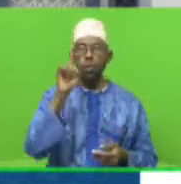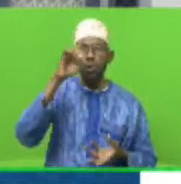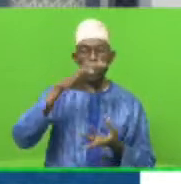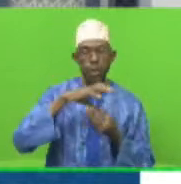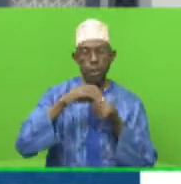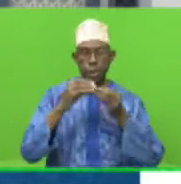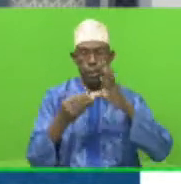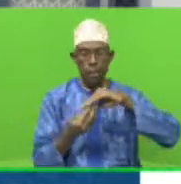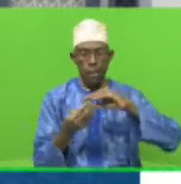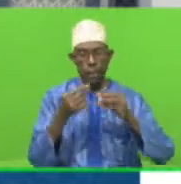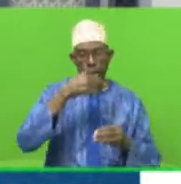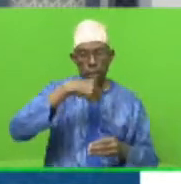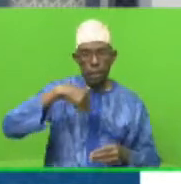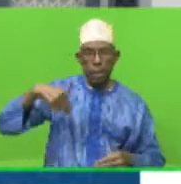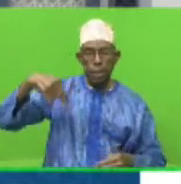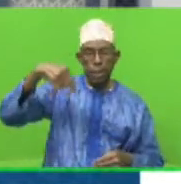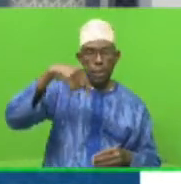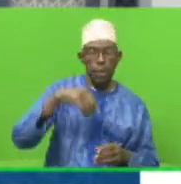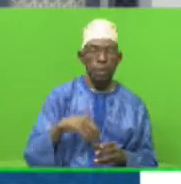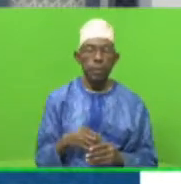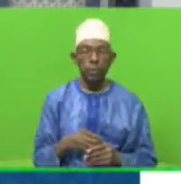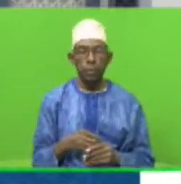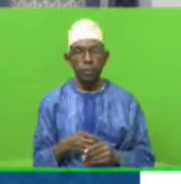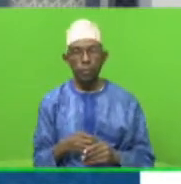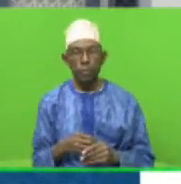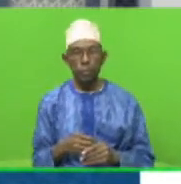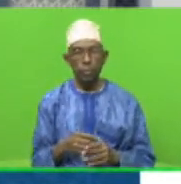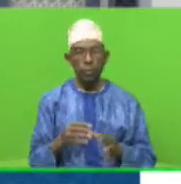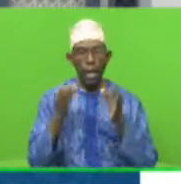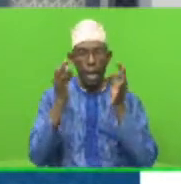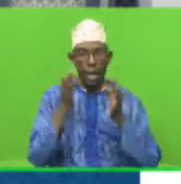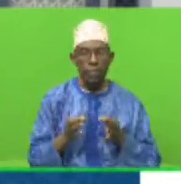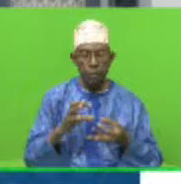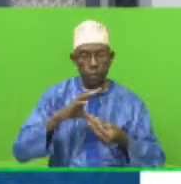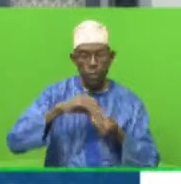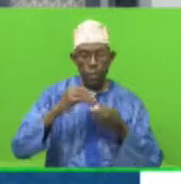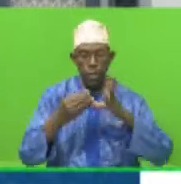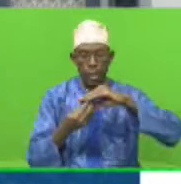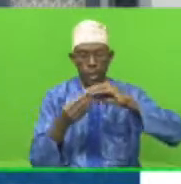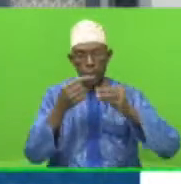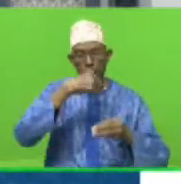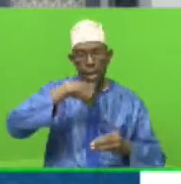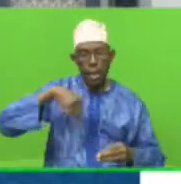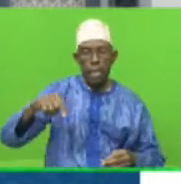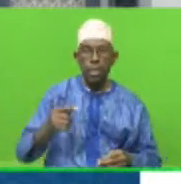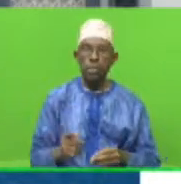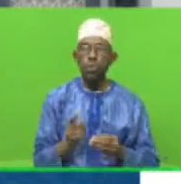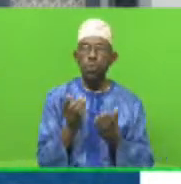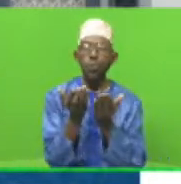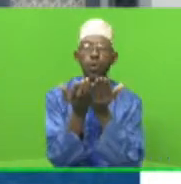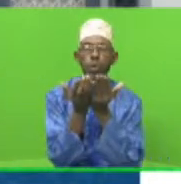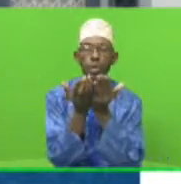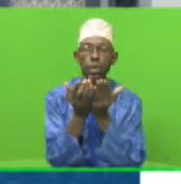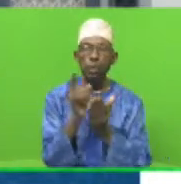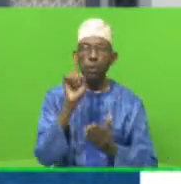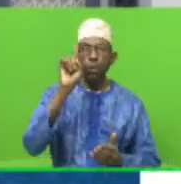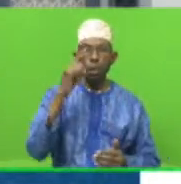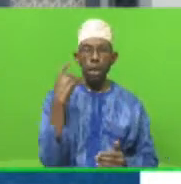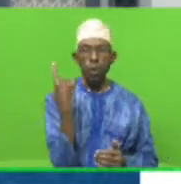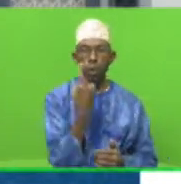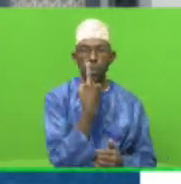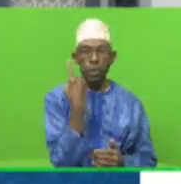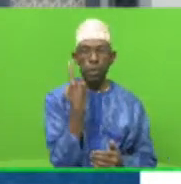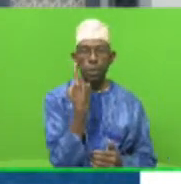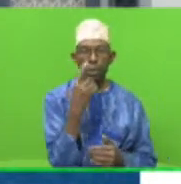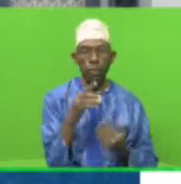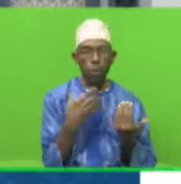creator. And therefore, if there is a creator, he deserves to be worshipped by